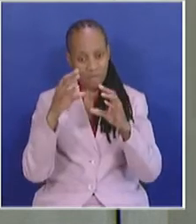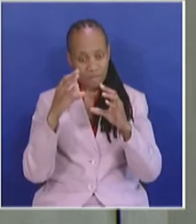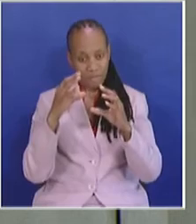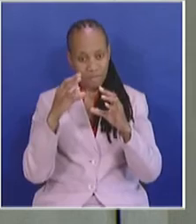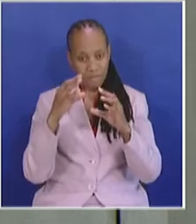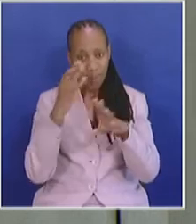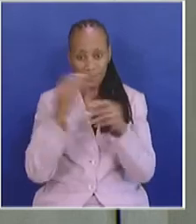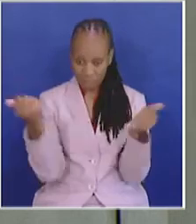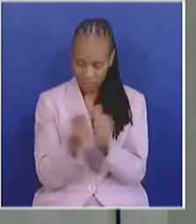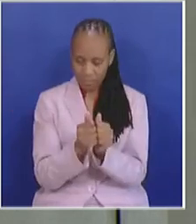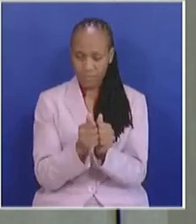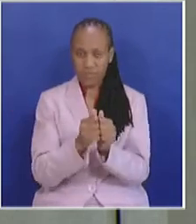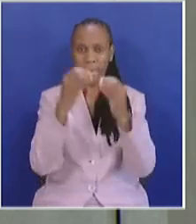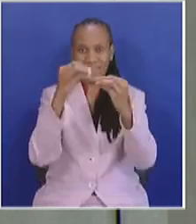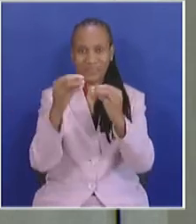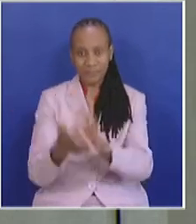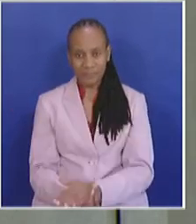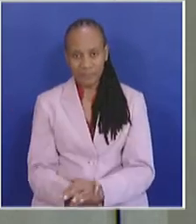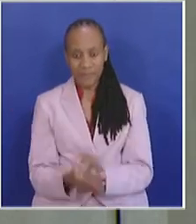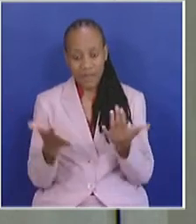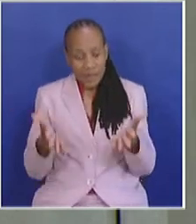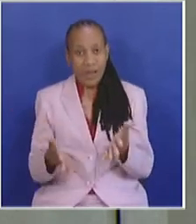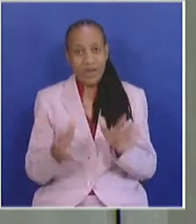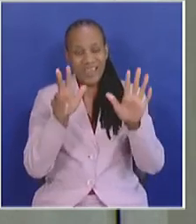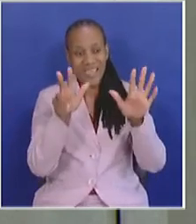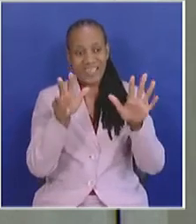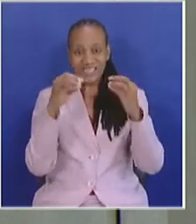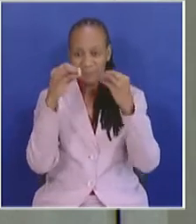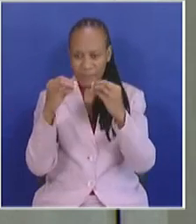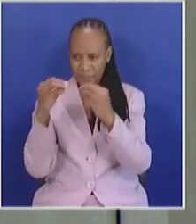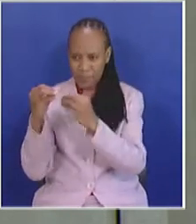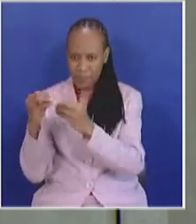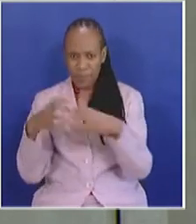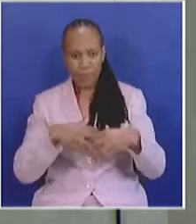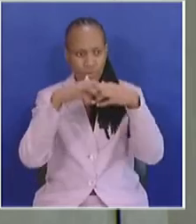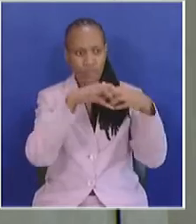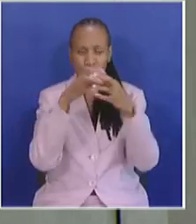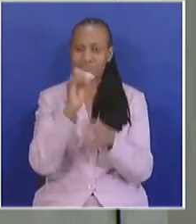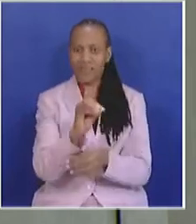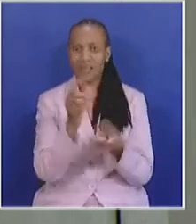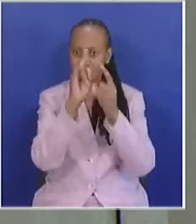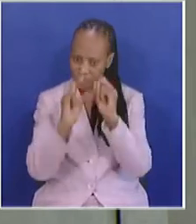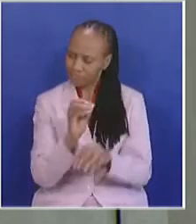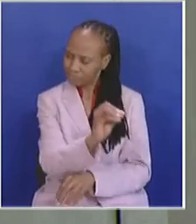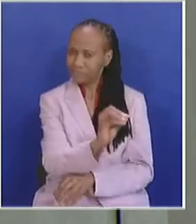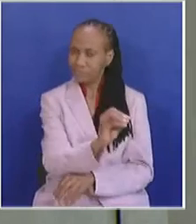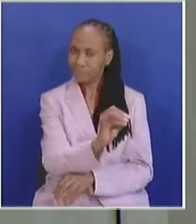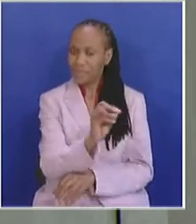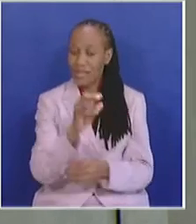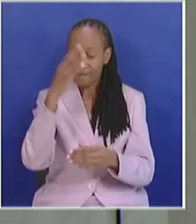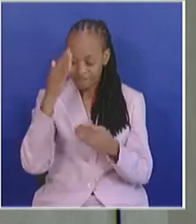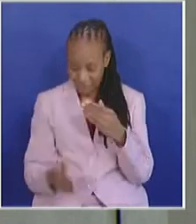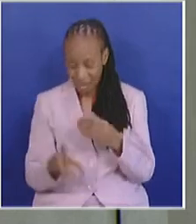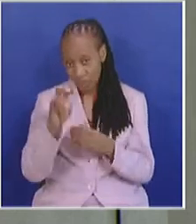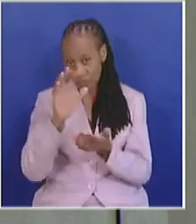To date, 8 companies of former minibus owners have been set up in the cities. By end of